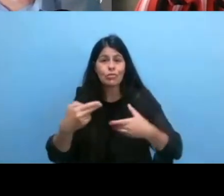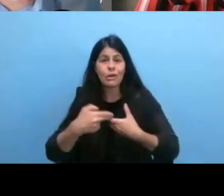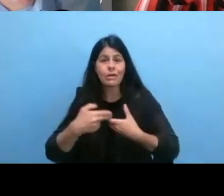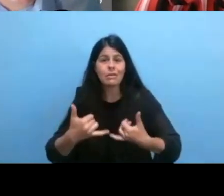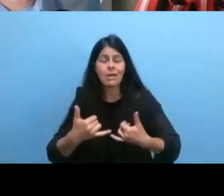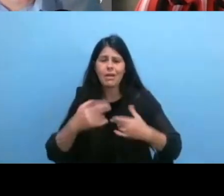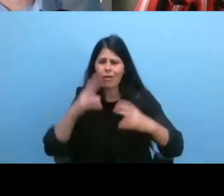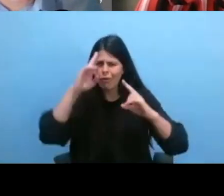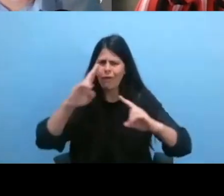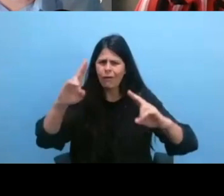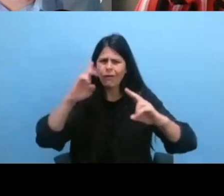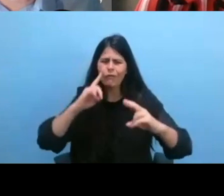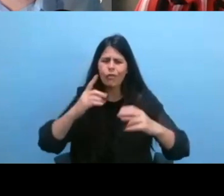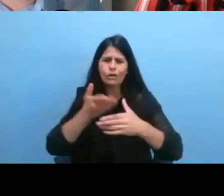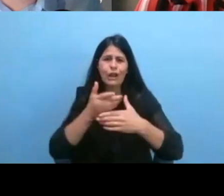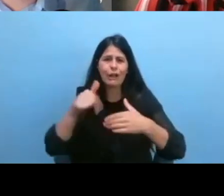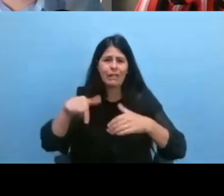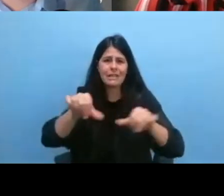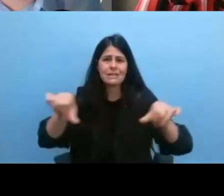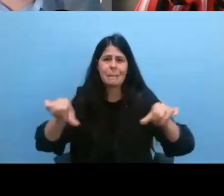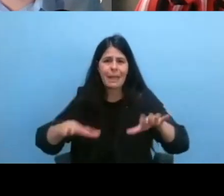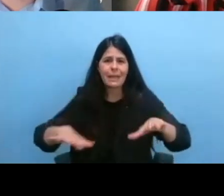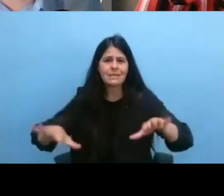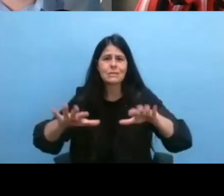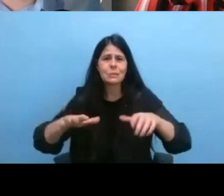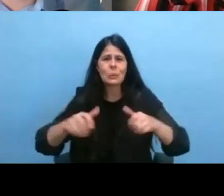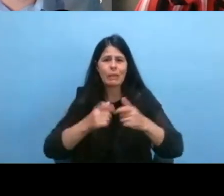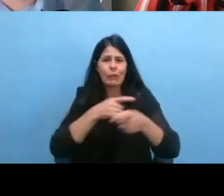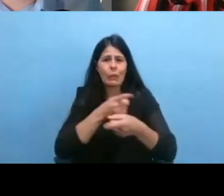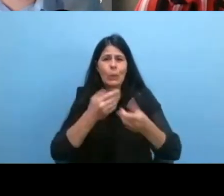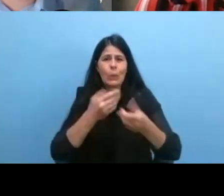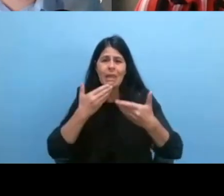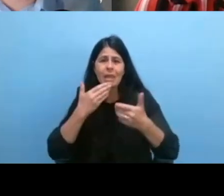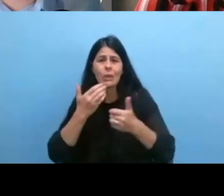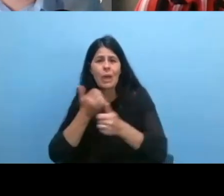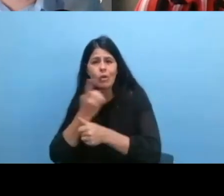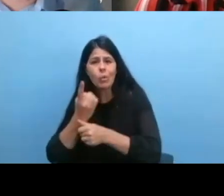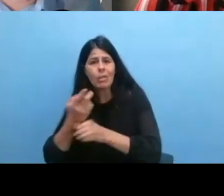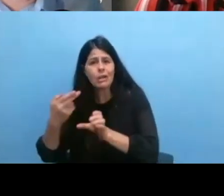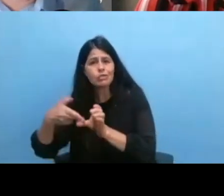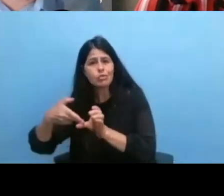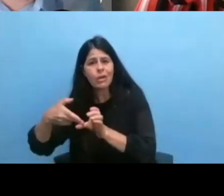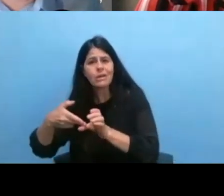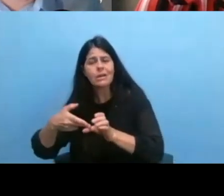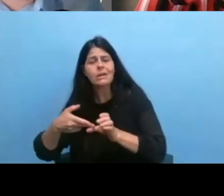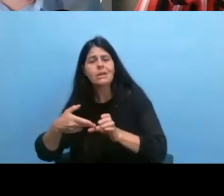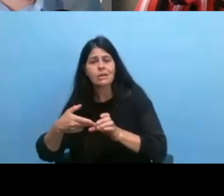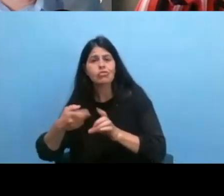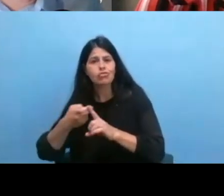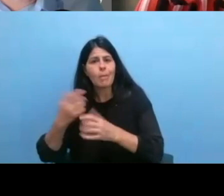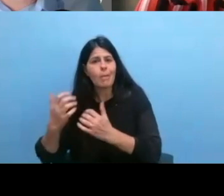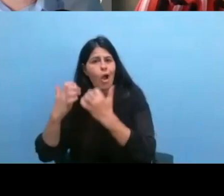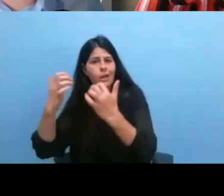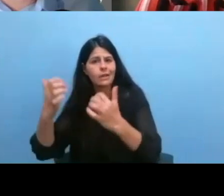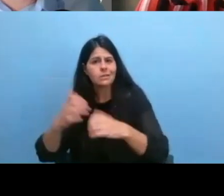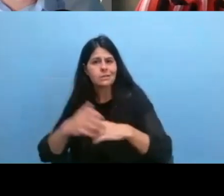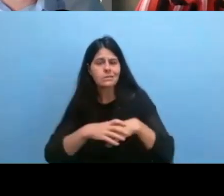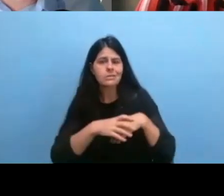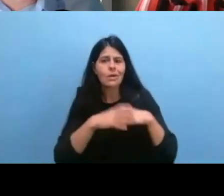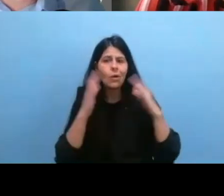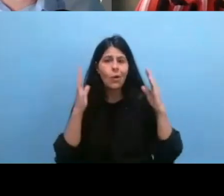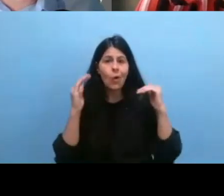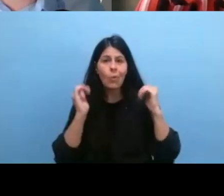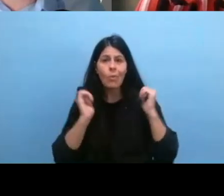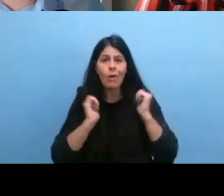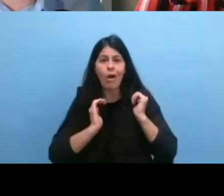with you. And thank you for everybody that has signed on to join us from the audience. We hope that our